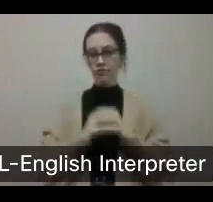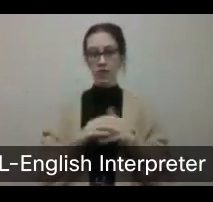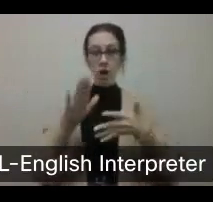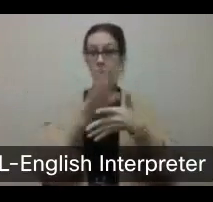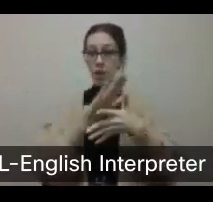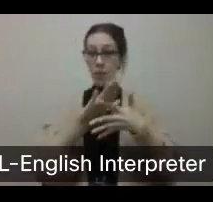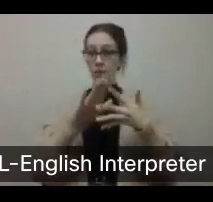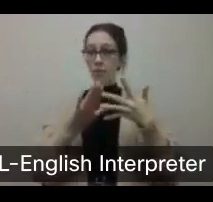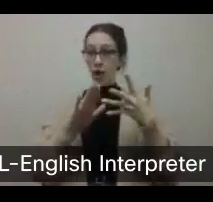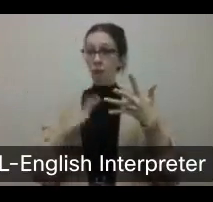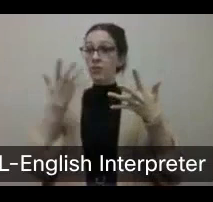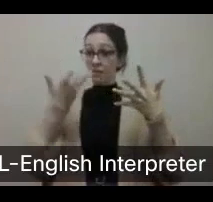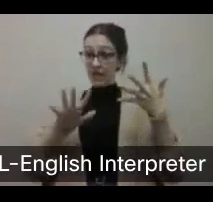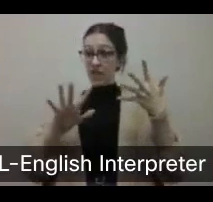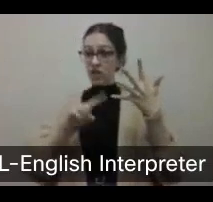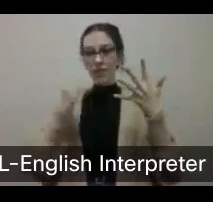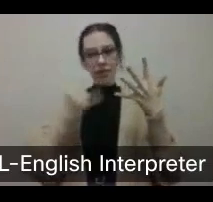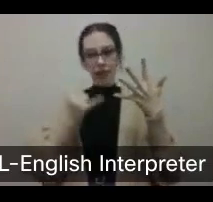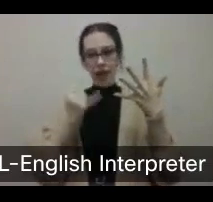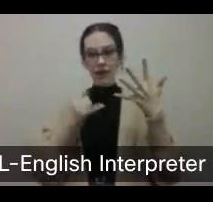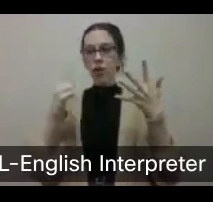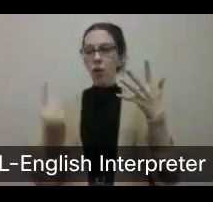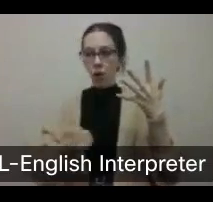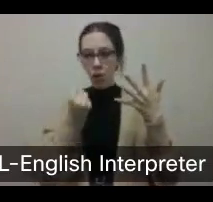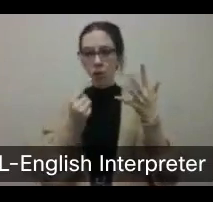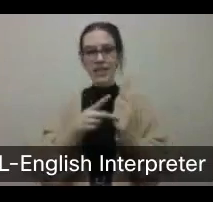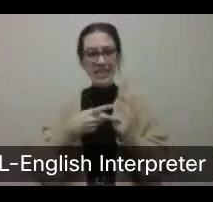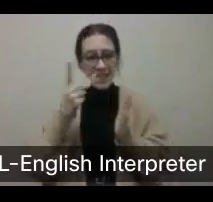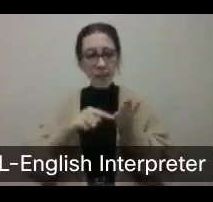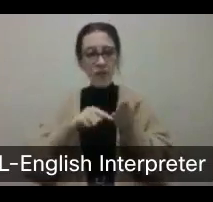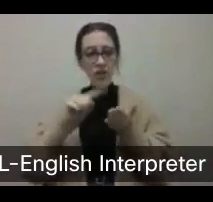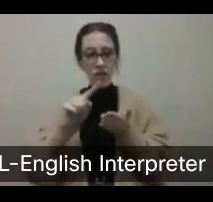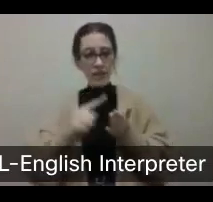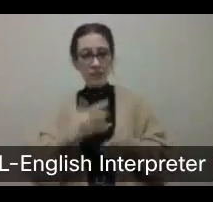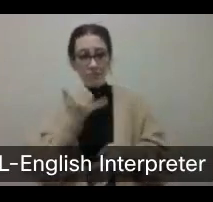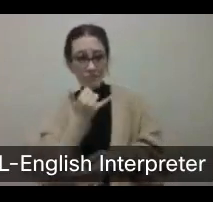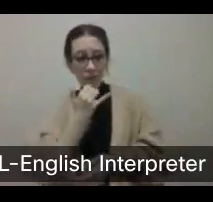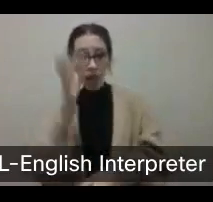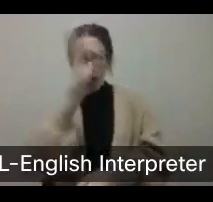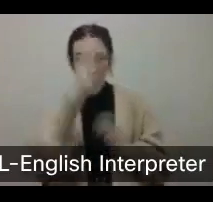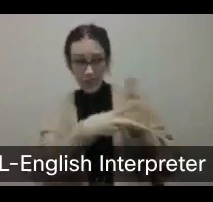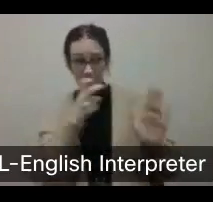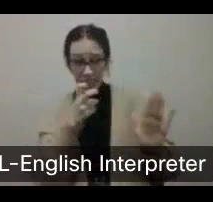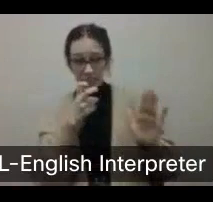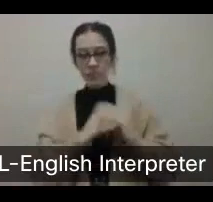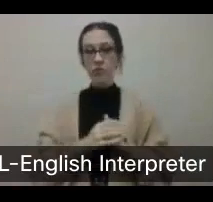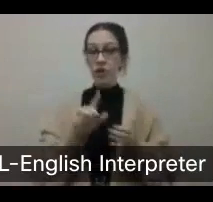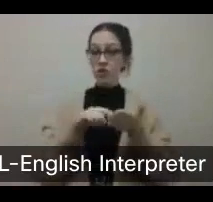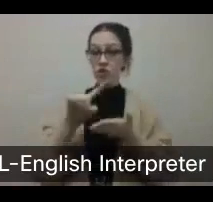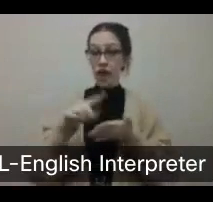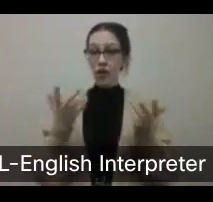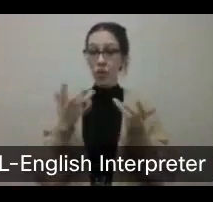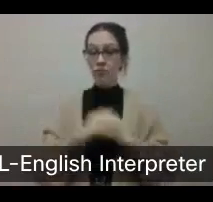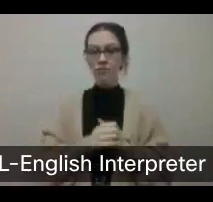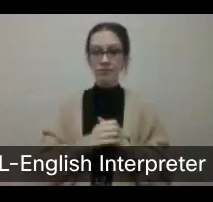check your work for plagiarism, for accidental plagiarism. Some things you may want to be looking for are, did you use 3 or more words